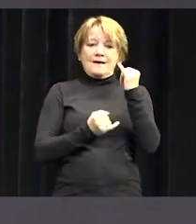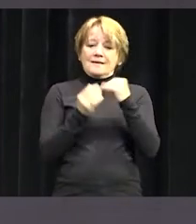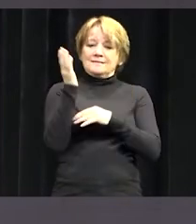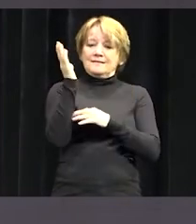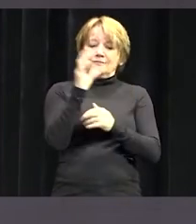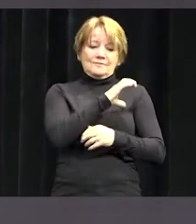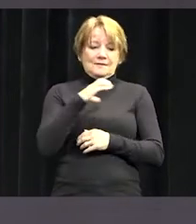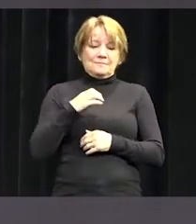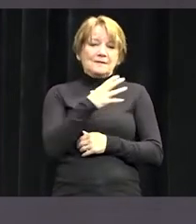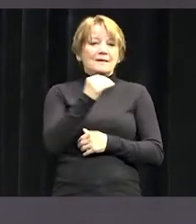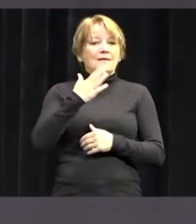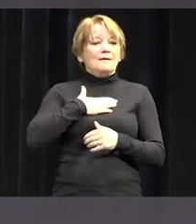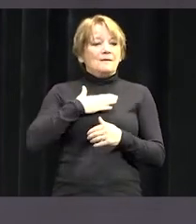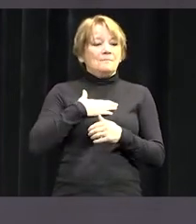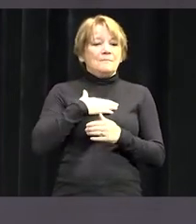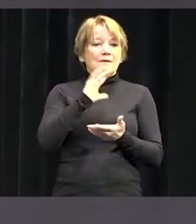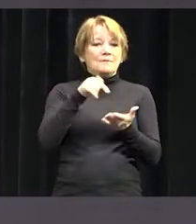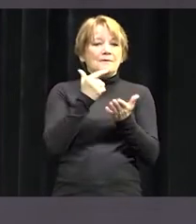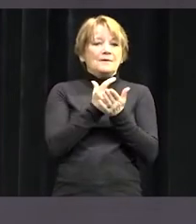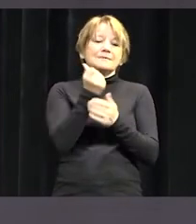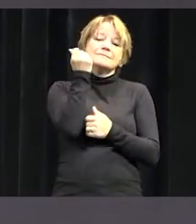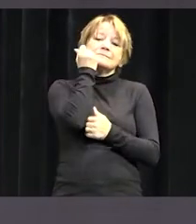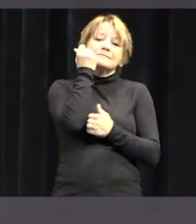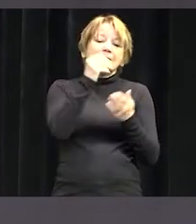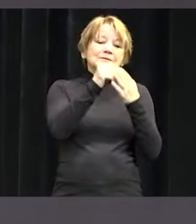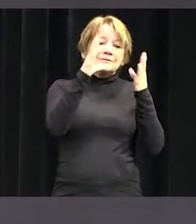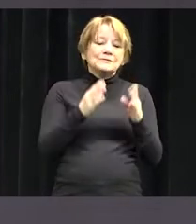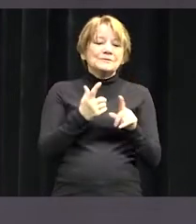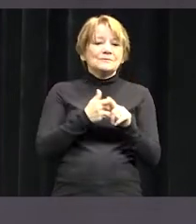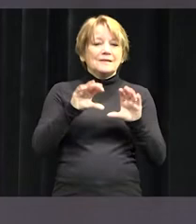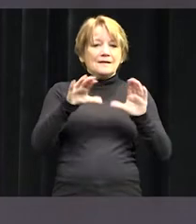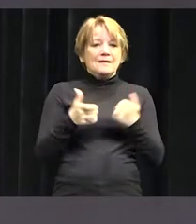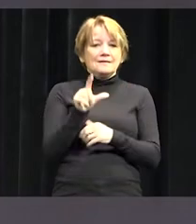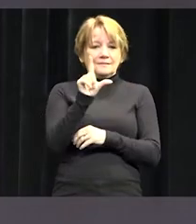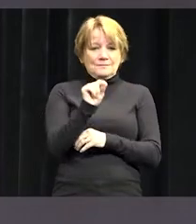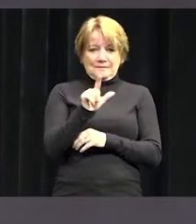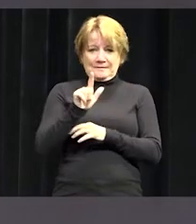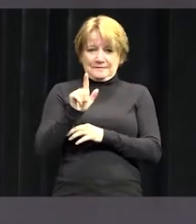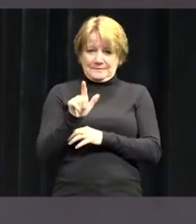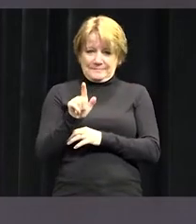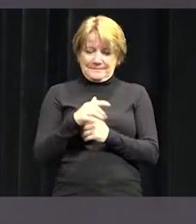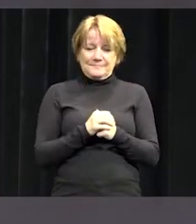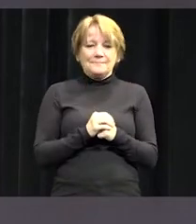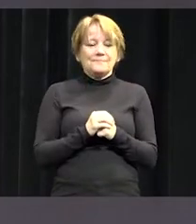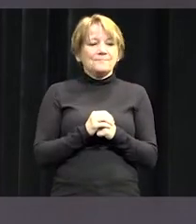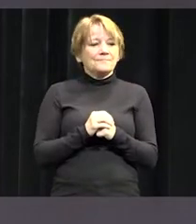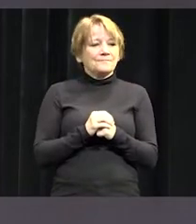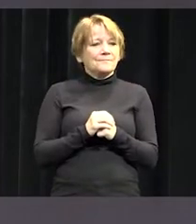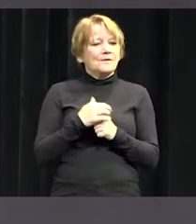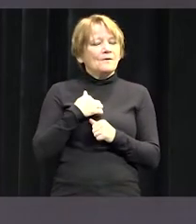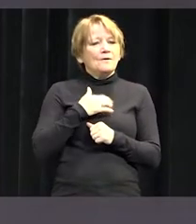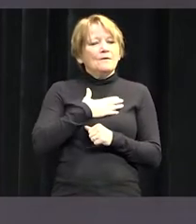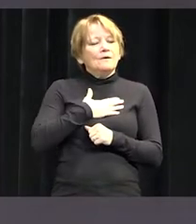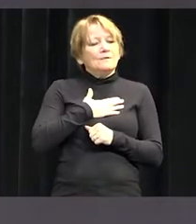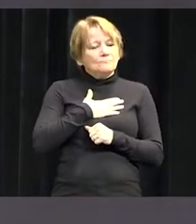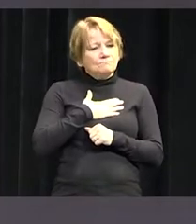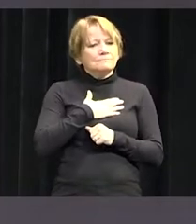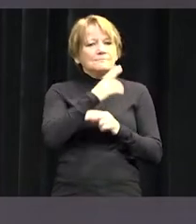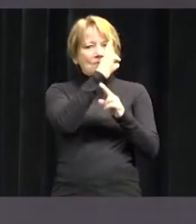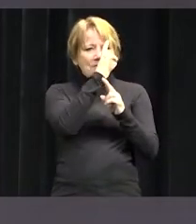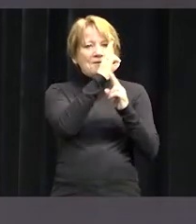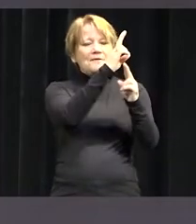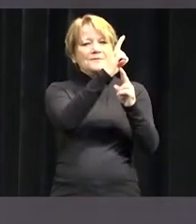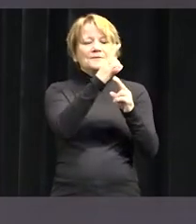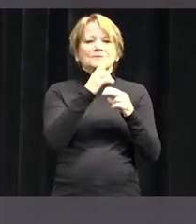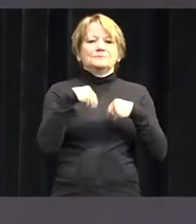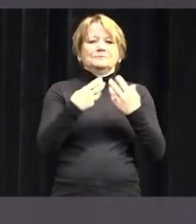lecture you made me feel amazingly special today is a day of celebration some tears